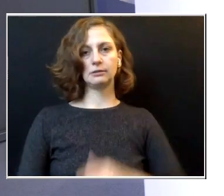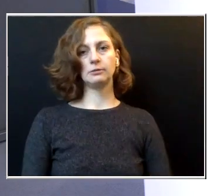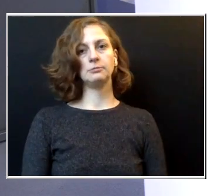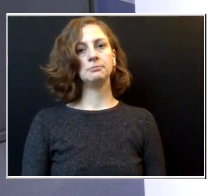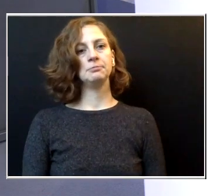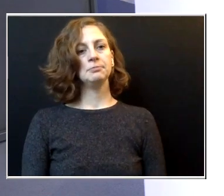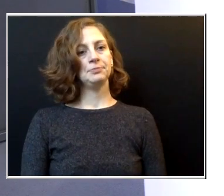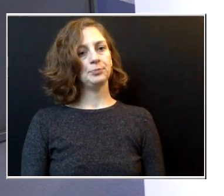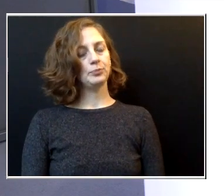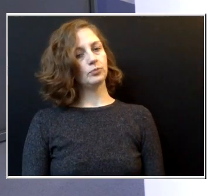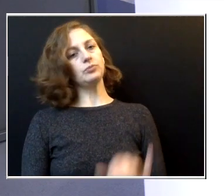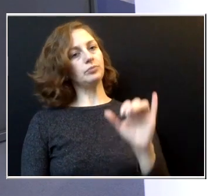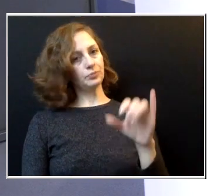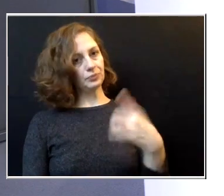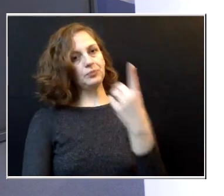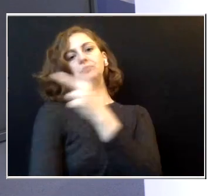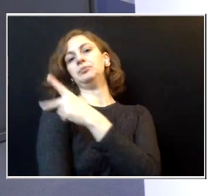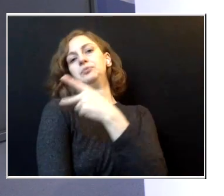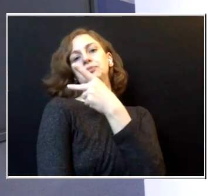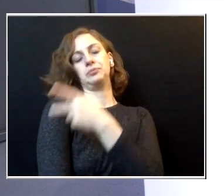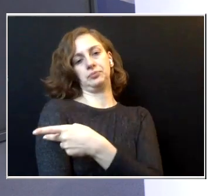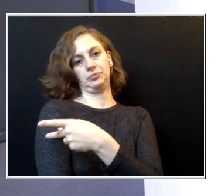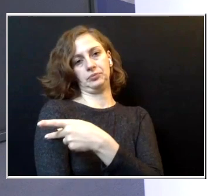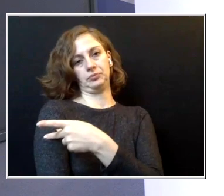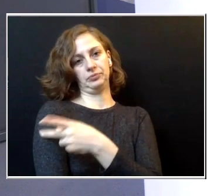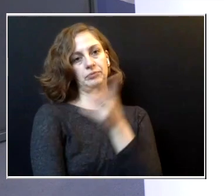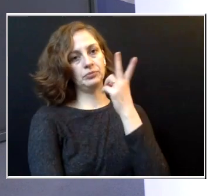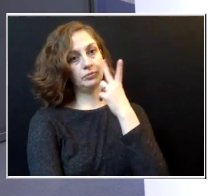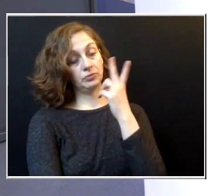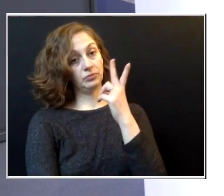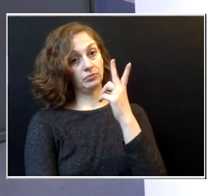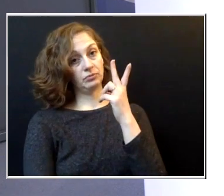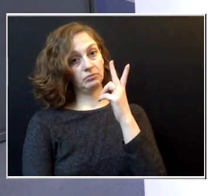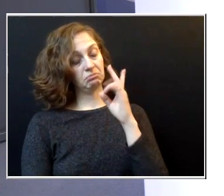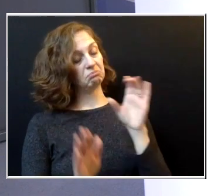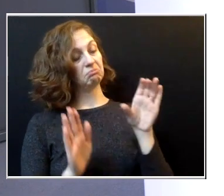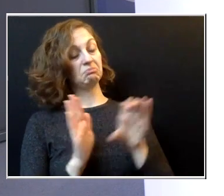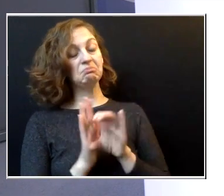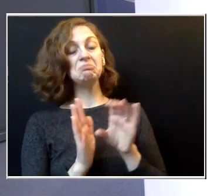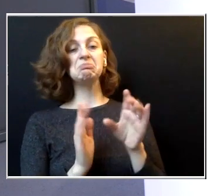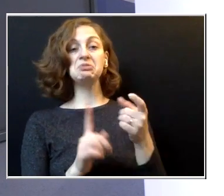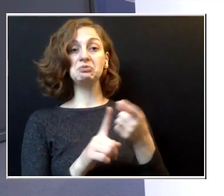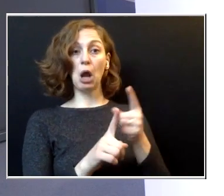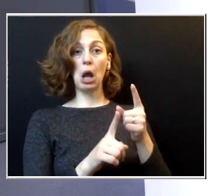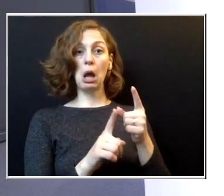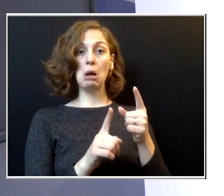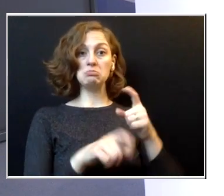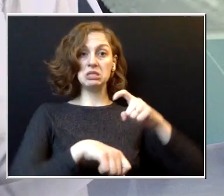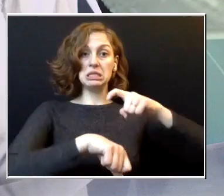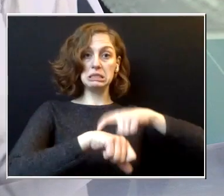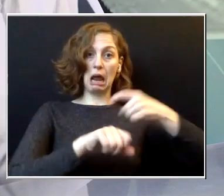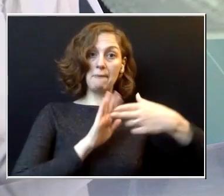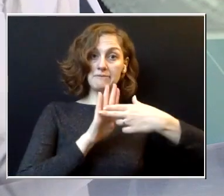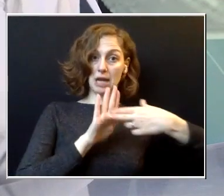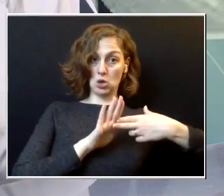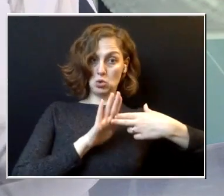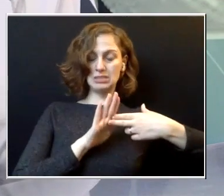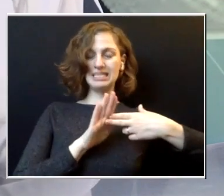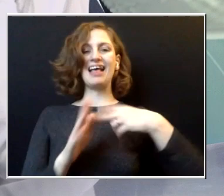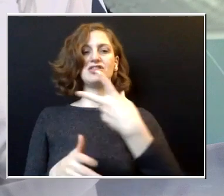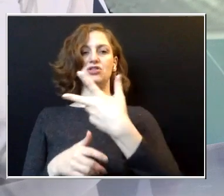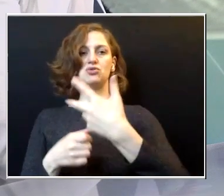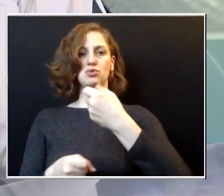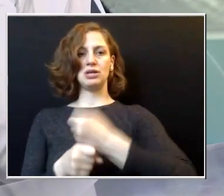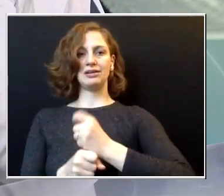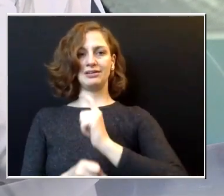seeing an image around the time they were getting diagnosed and then 3 years later. And right here, we're at the bottom portions of the